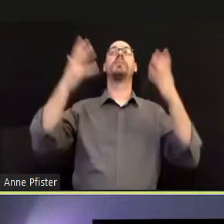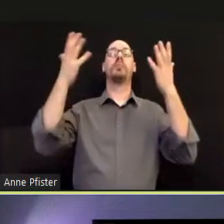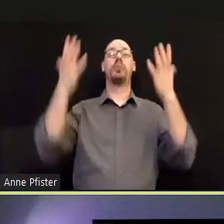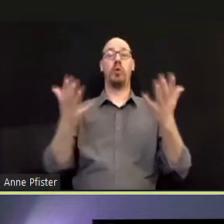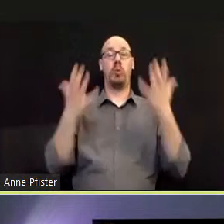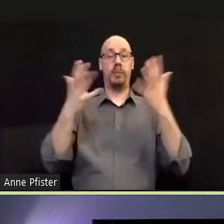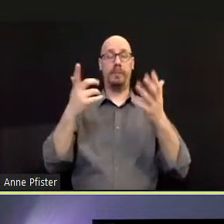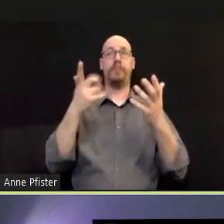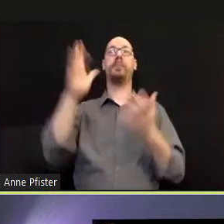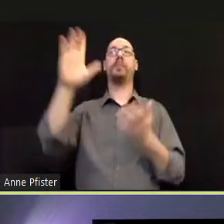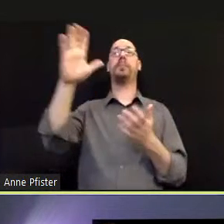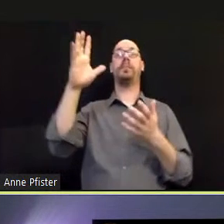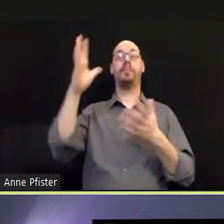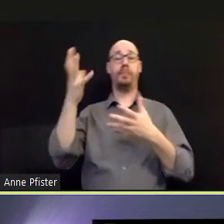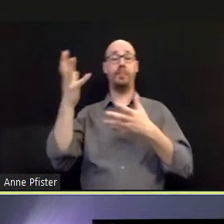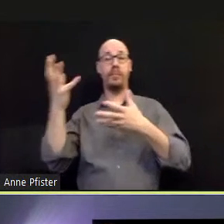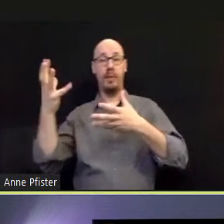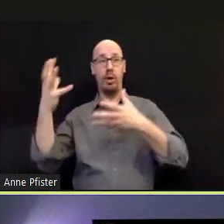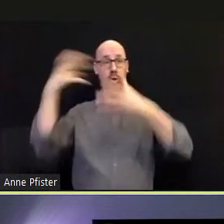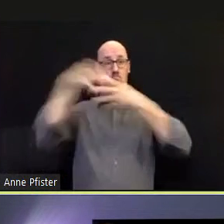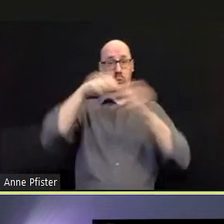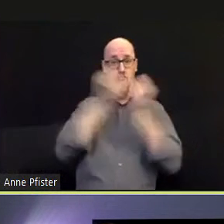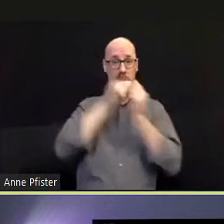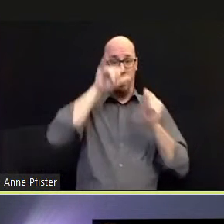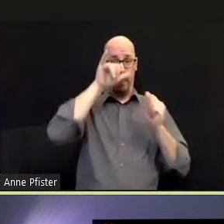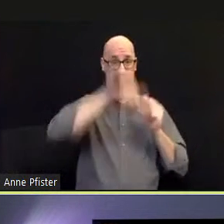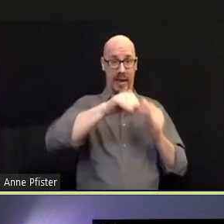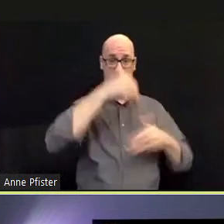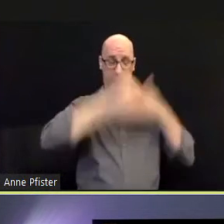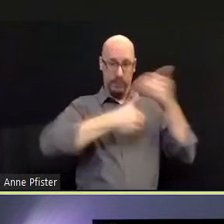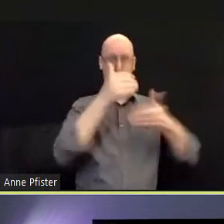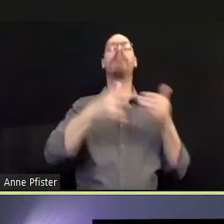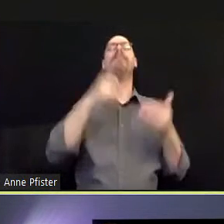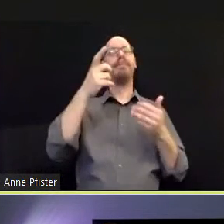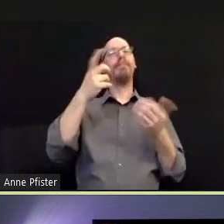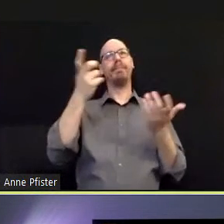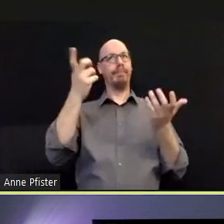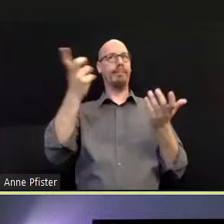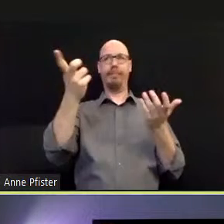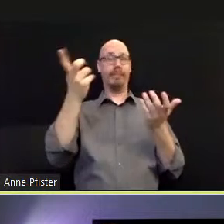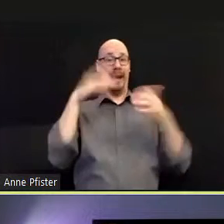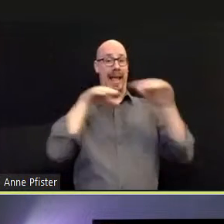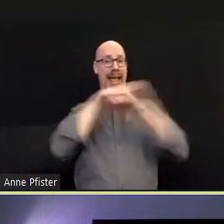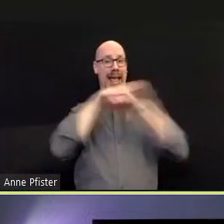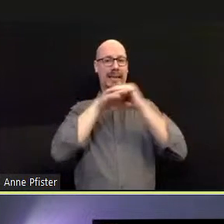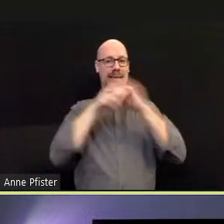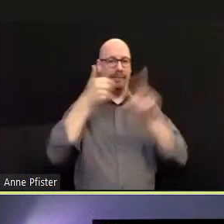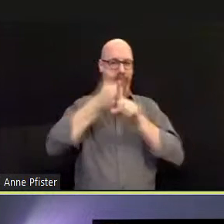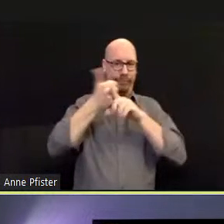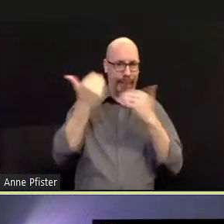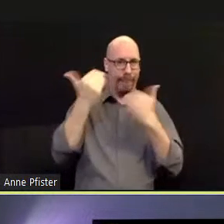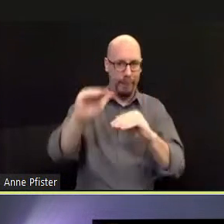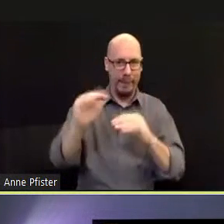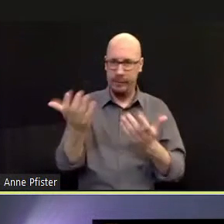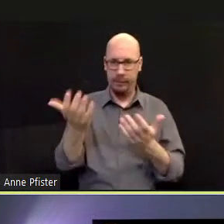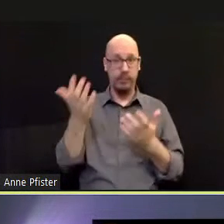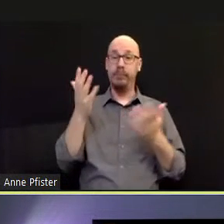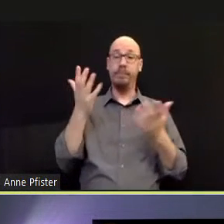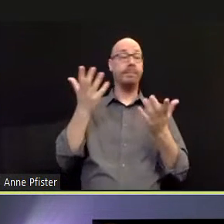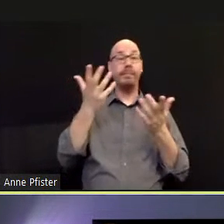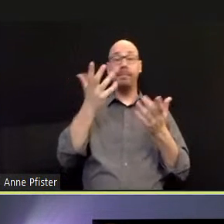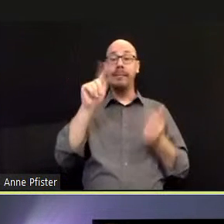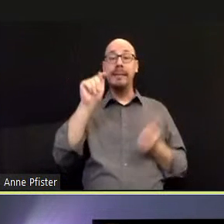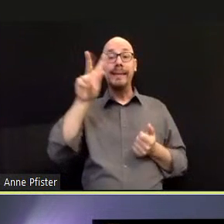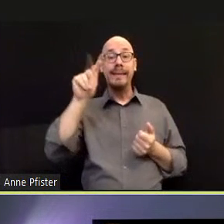So part and parcel of this was, rather limited access to